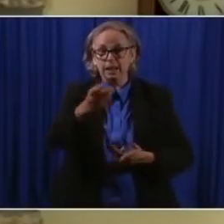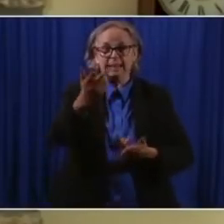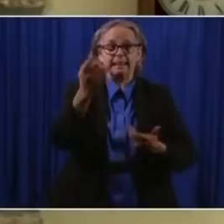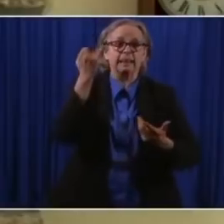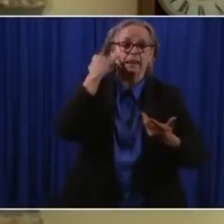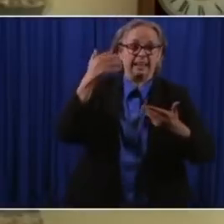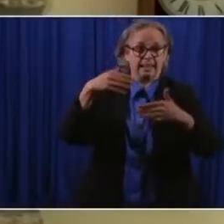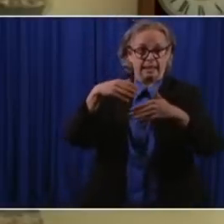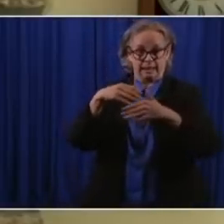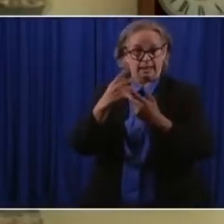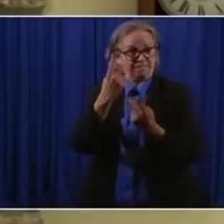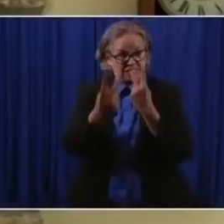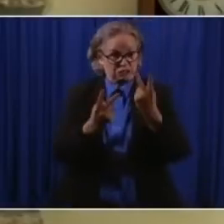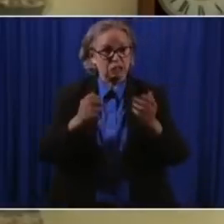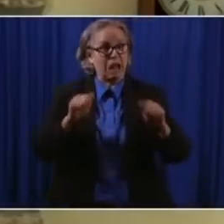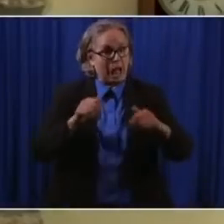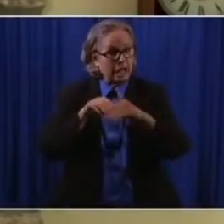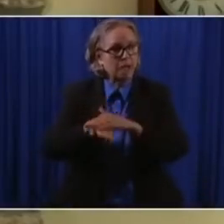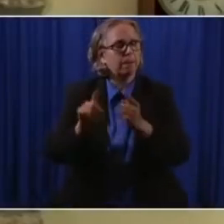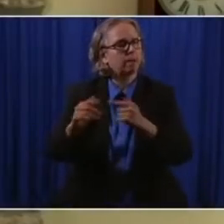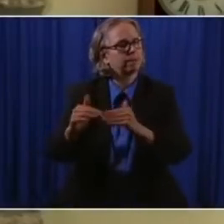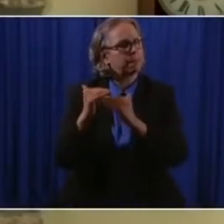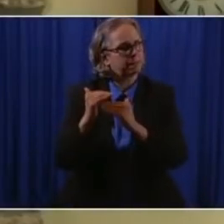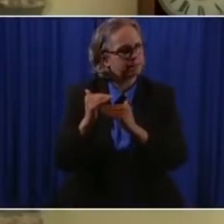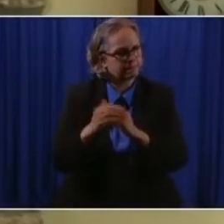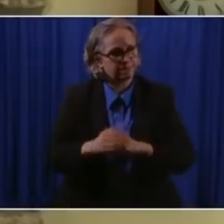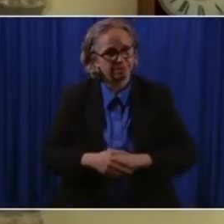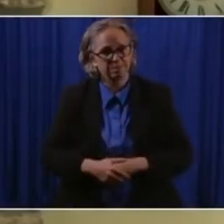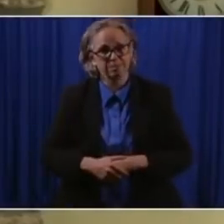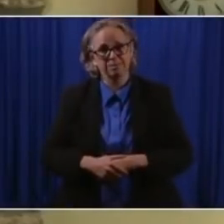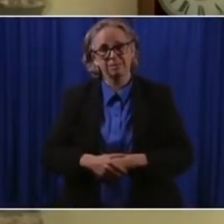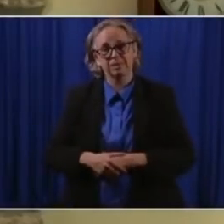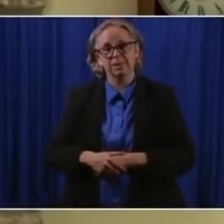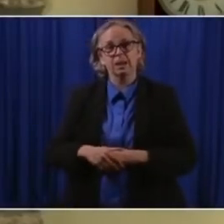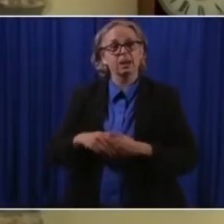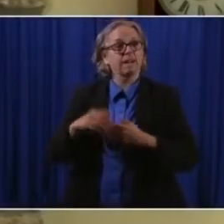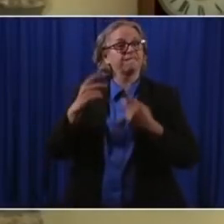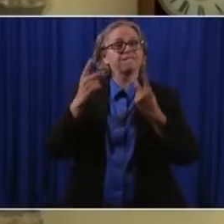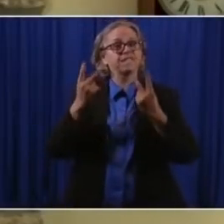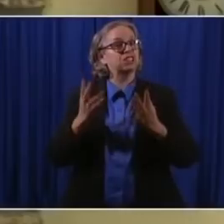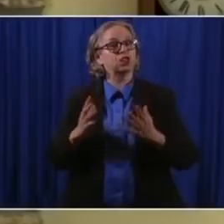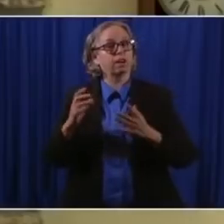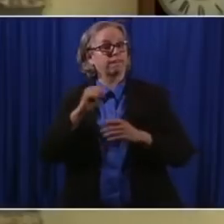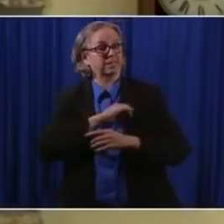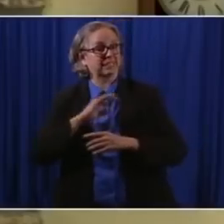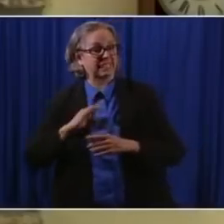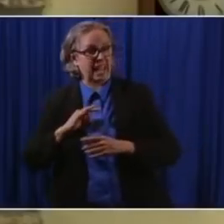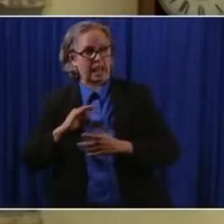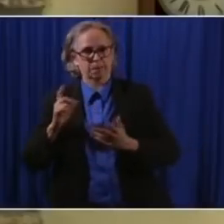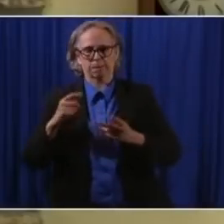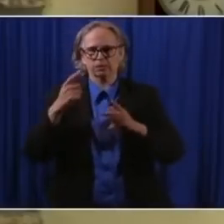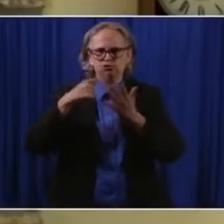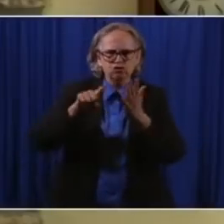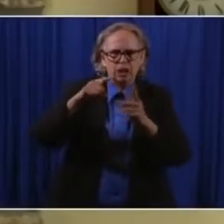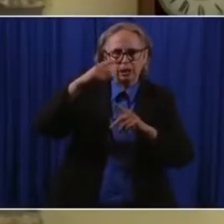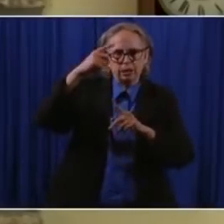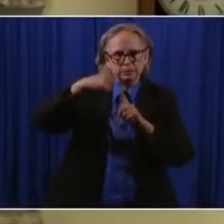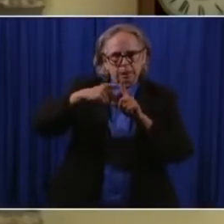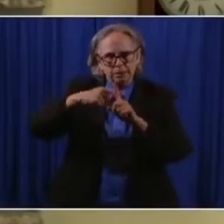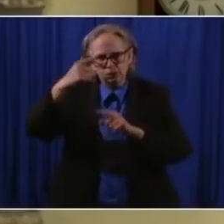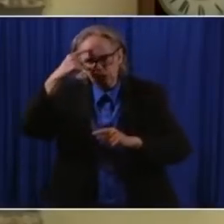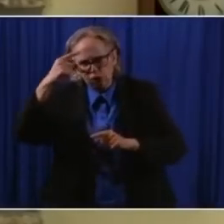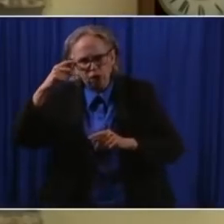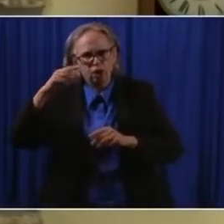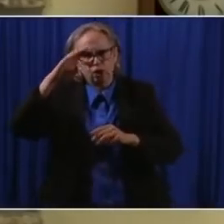all participants and staff and keep a daily log. 4, conduct baseline and repeat testing of staff and participants. 5, require